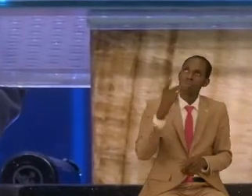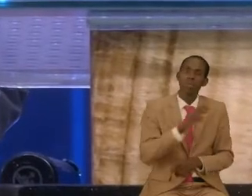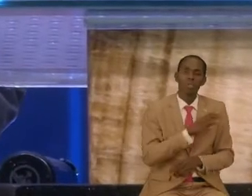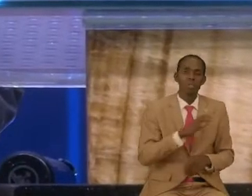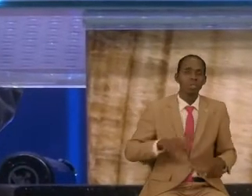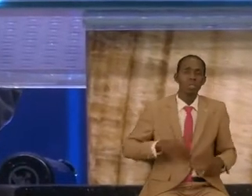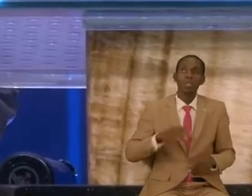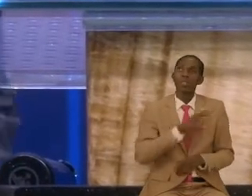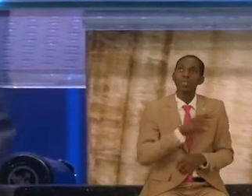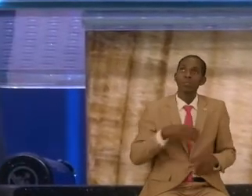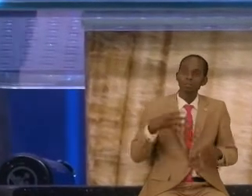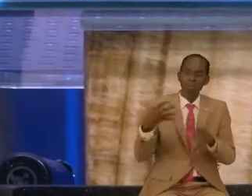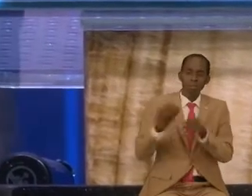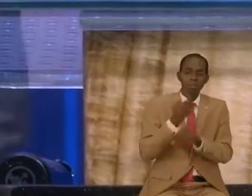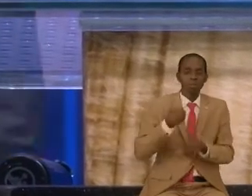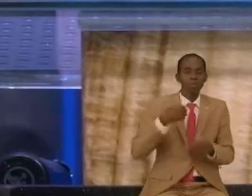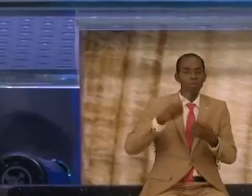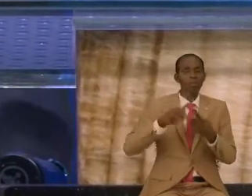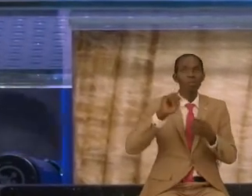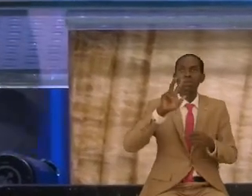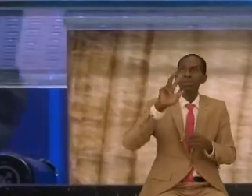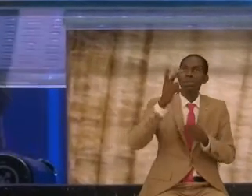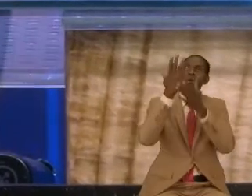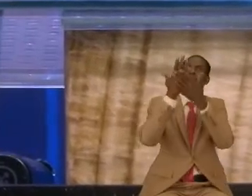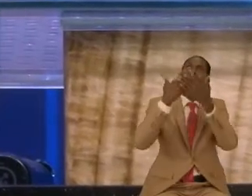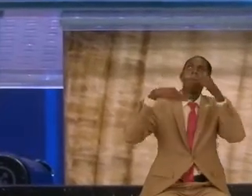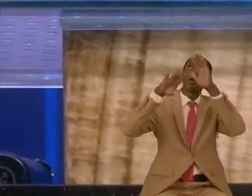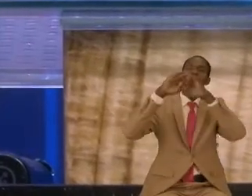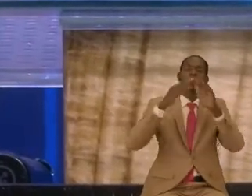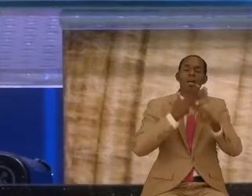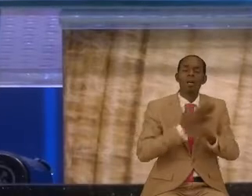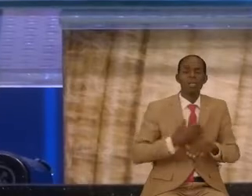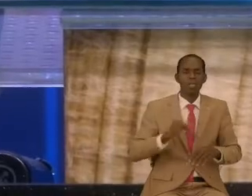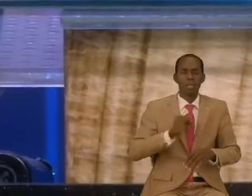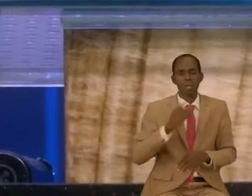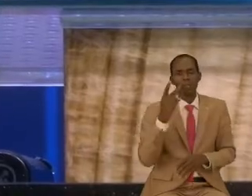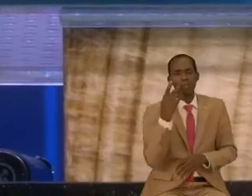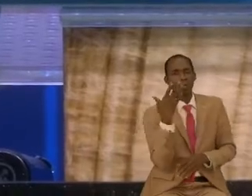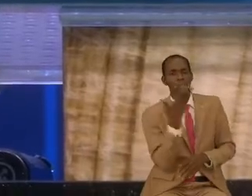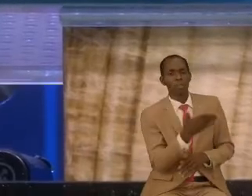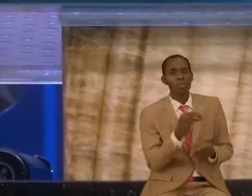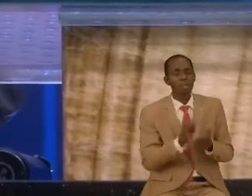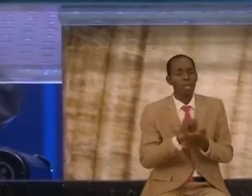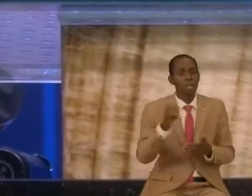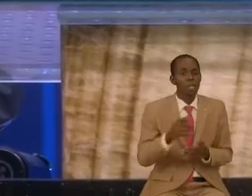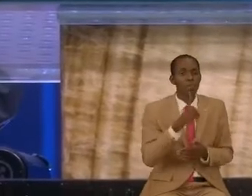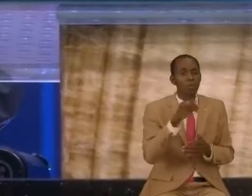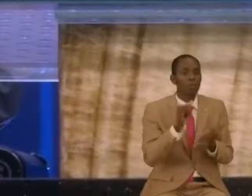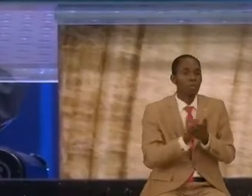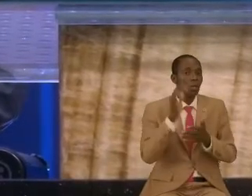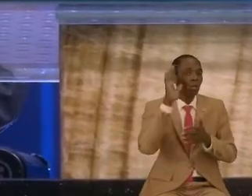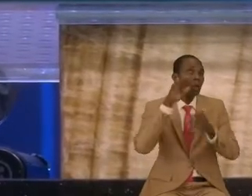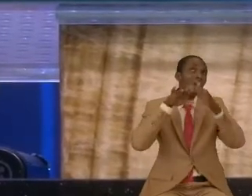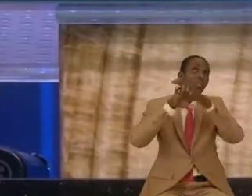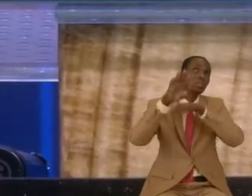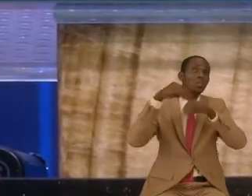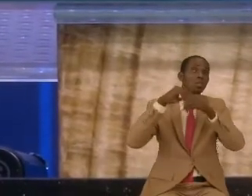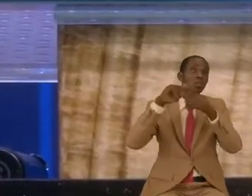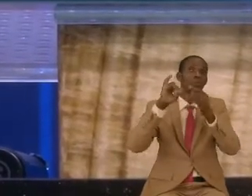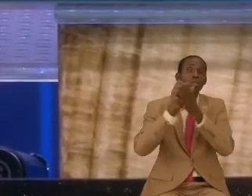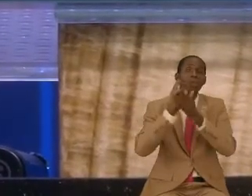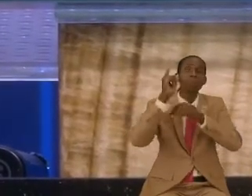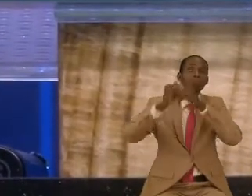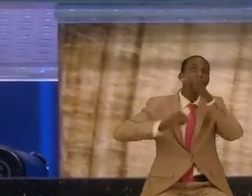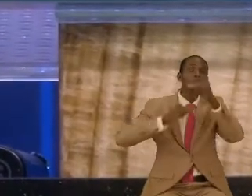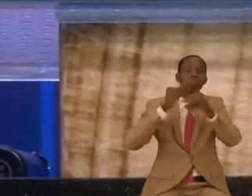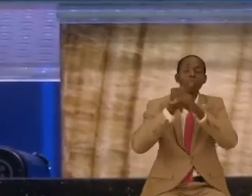me to the third heaven. And I saw there that anyone that is going to get to that paradise and to the